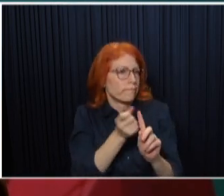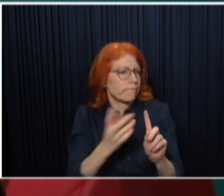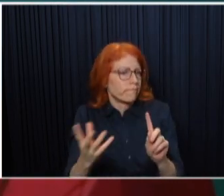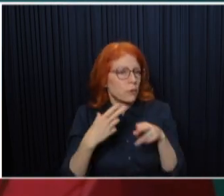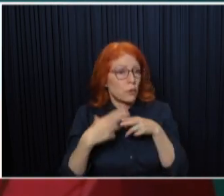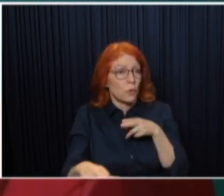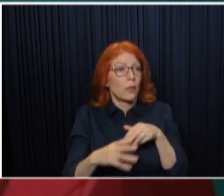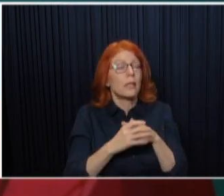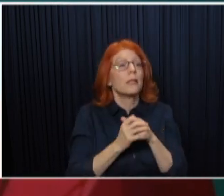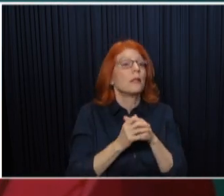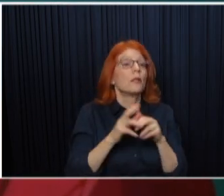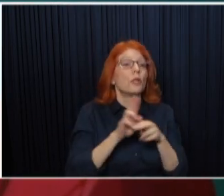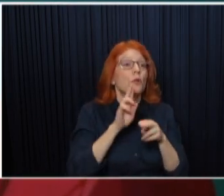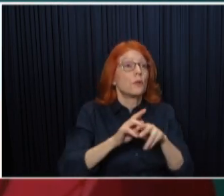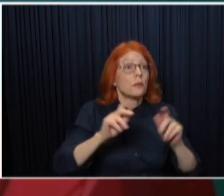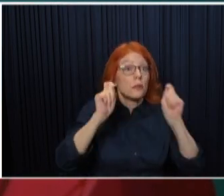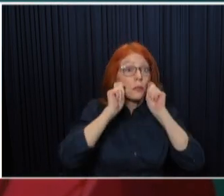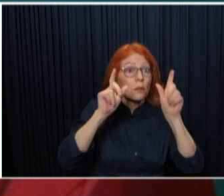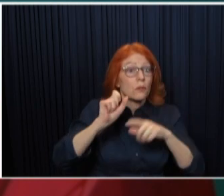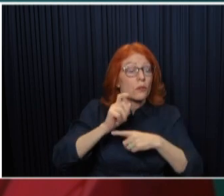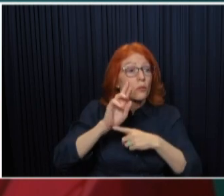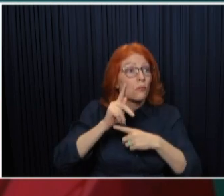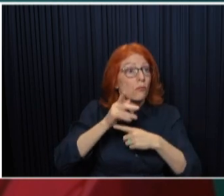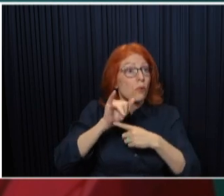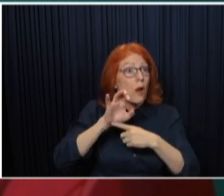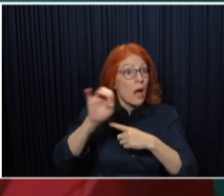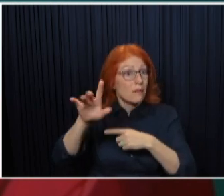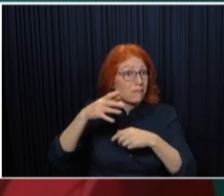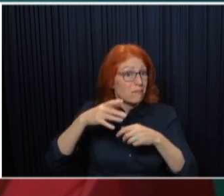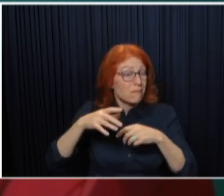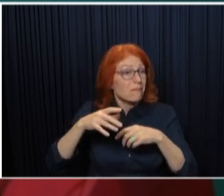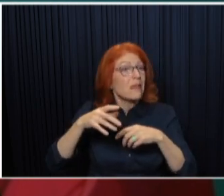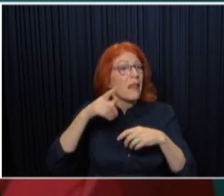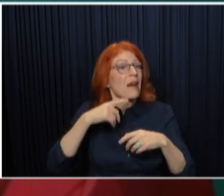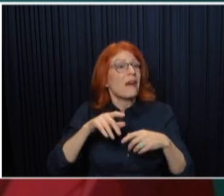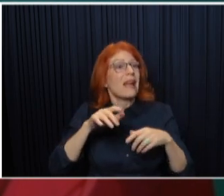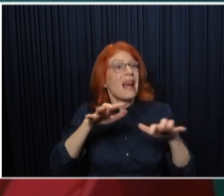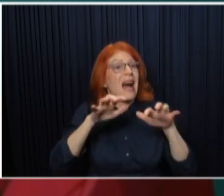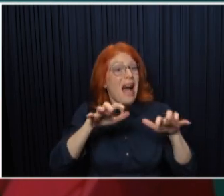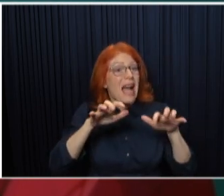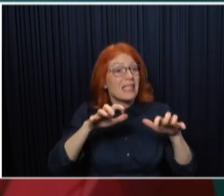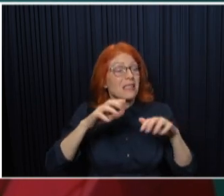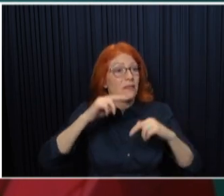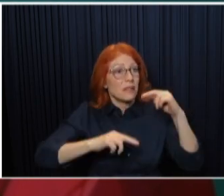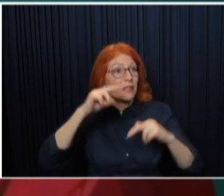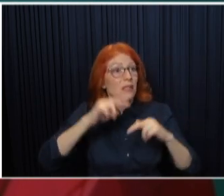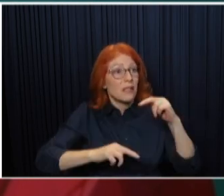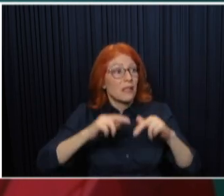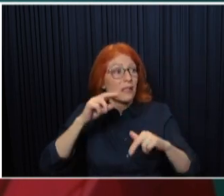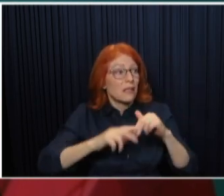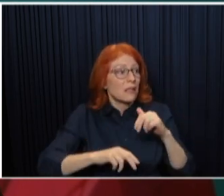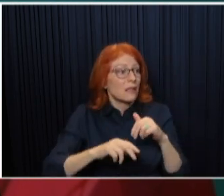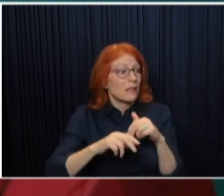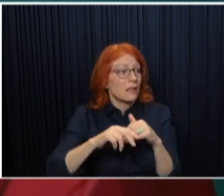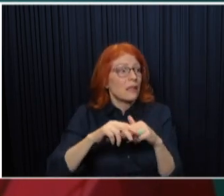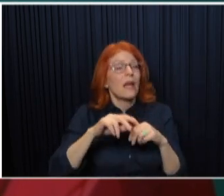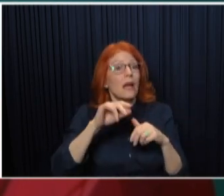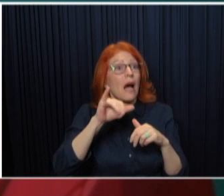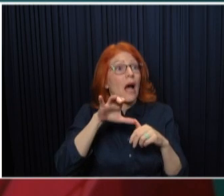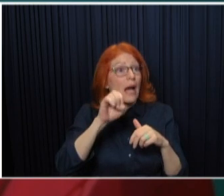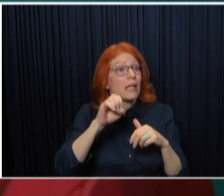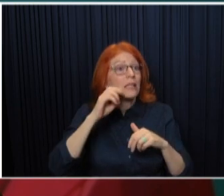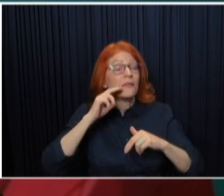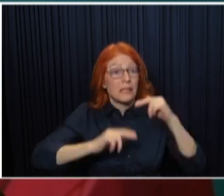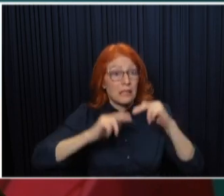use Surprise as the example. They have an ice facility that's being proposed. It's on pause. When the ice